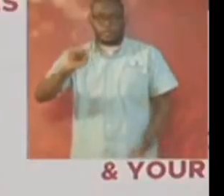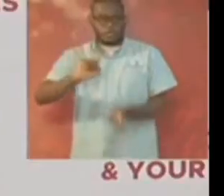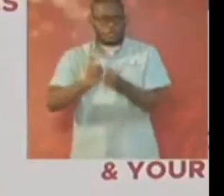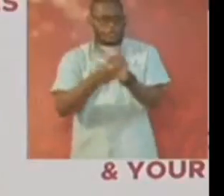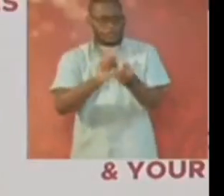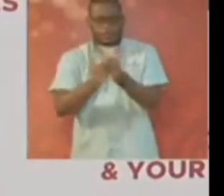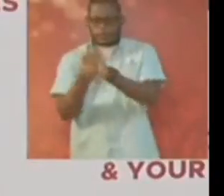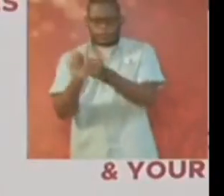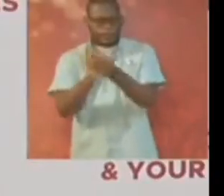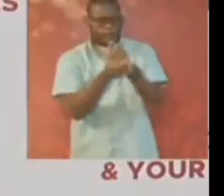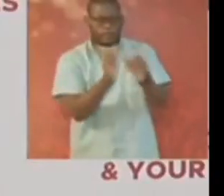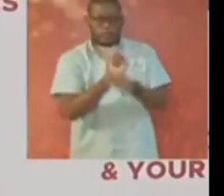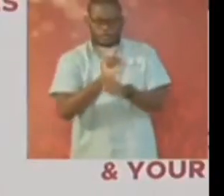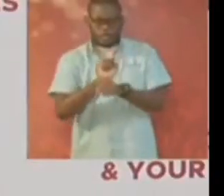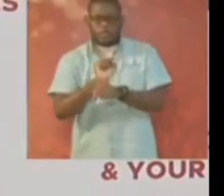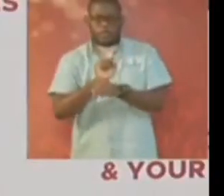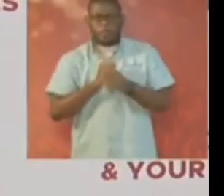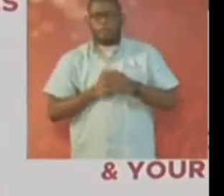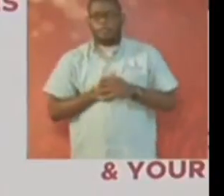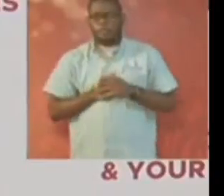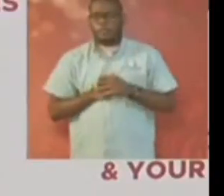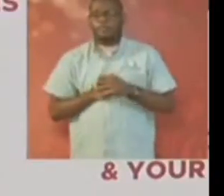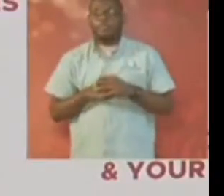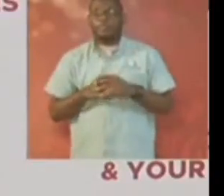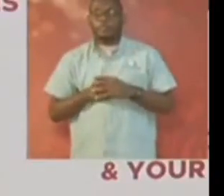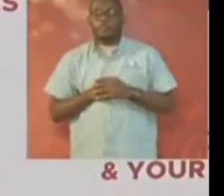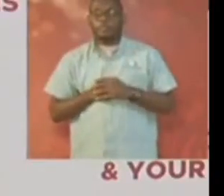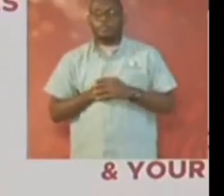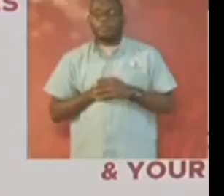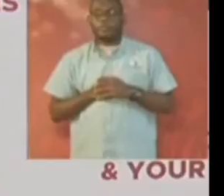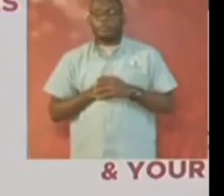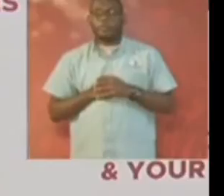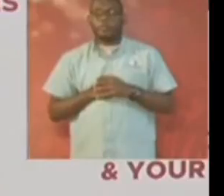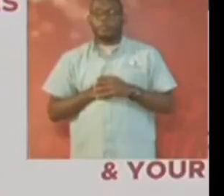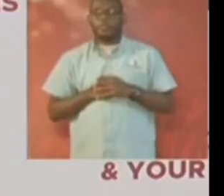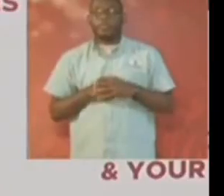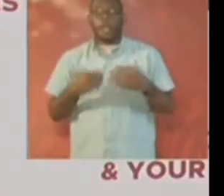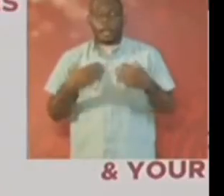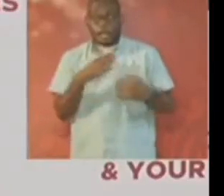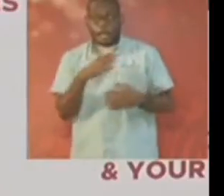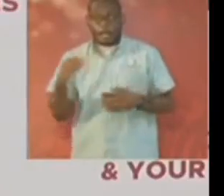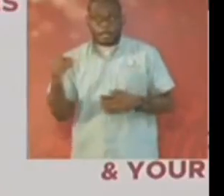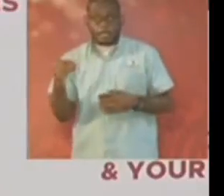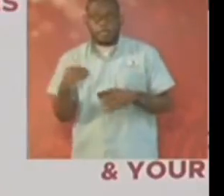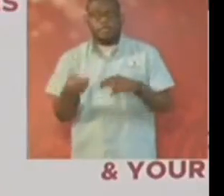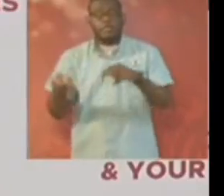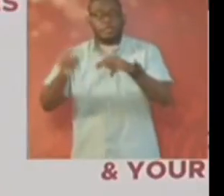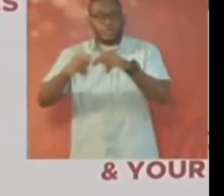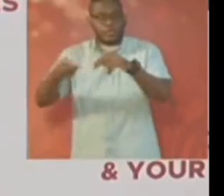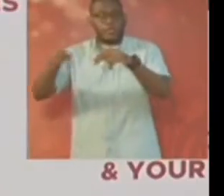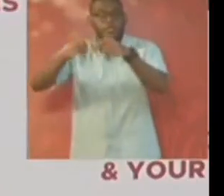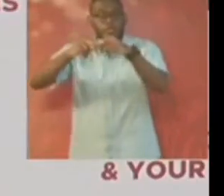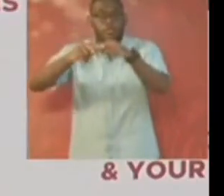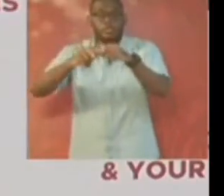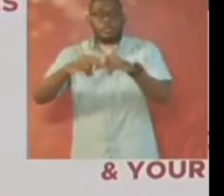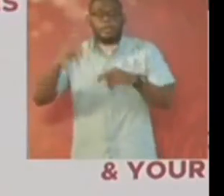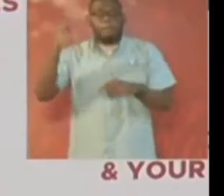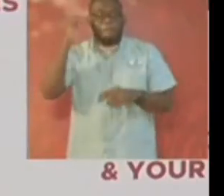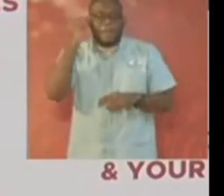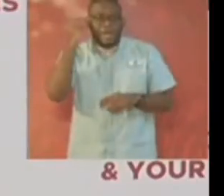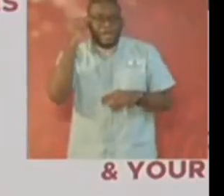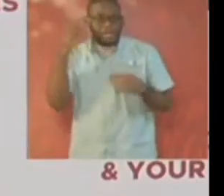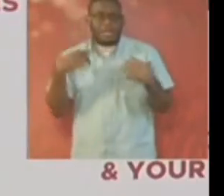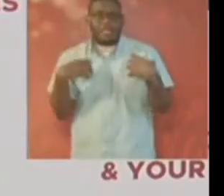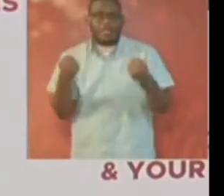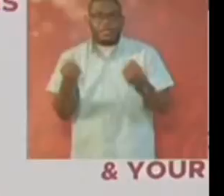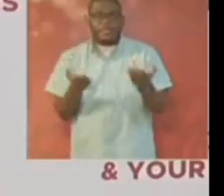a burnout sort of scenario. There has also been an increase in mental health services and employee assistance